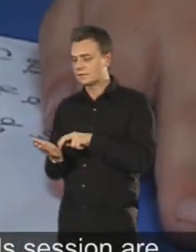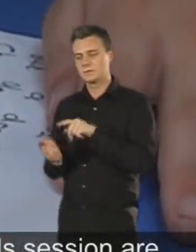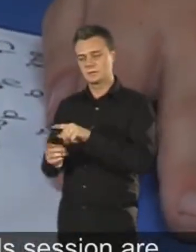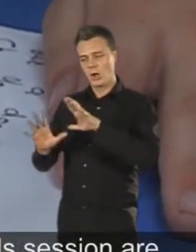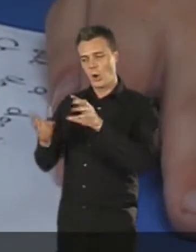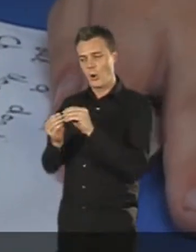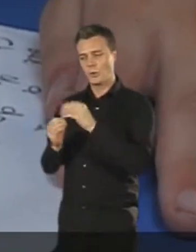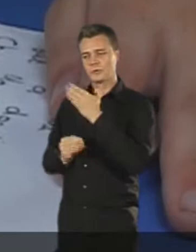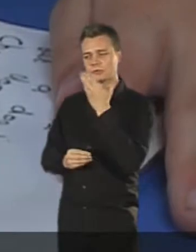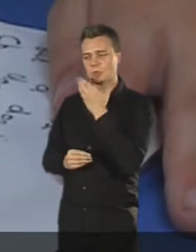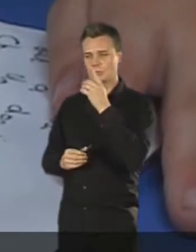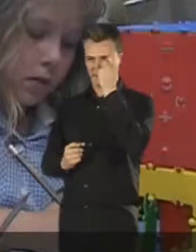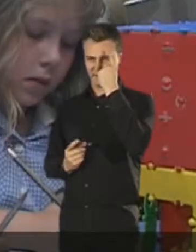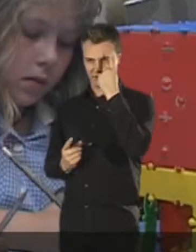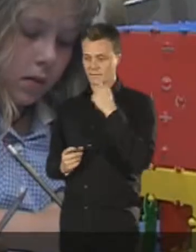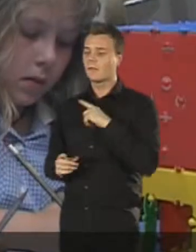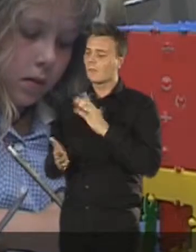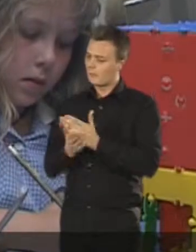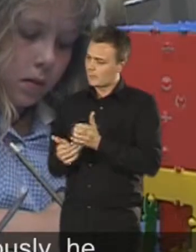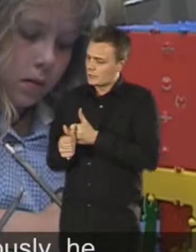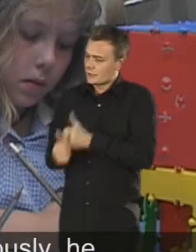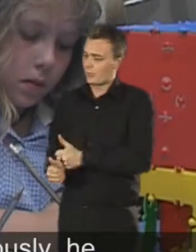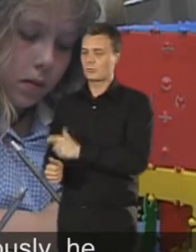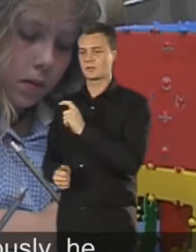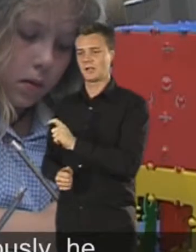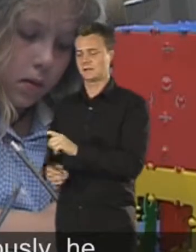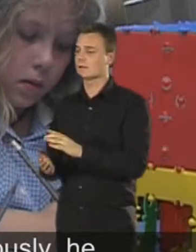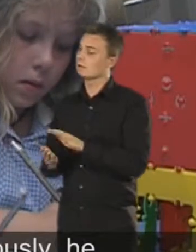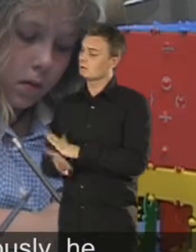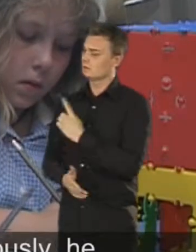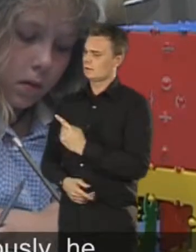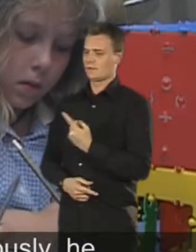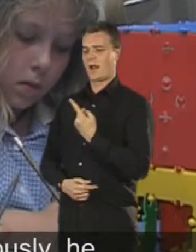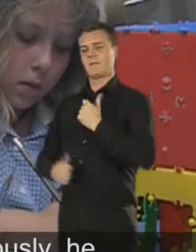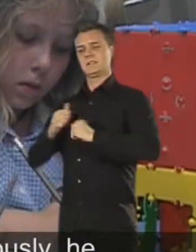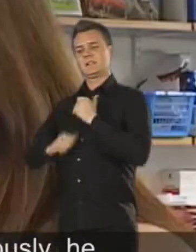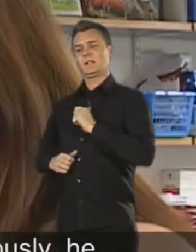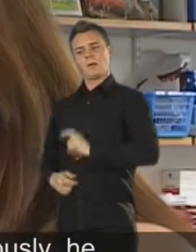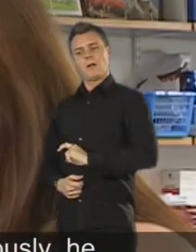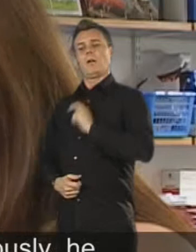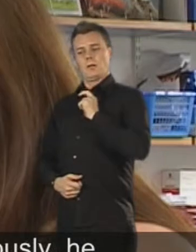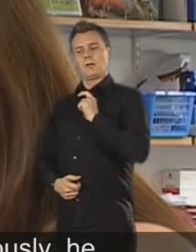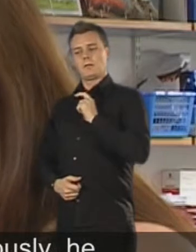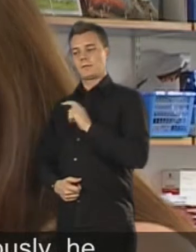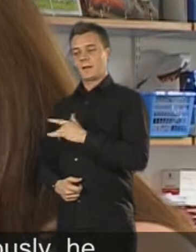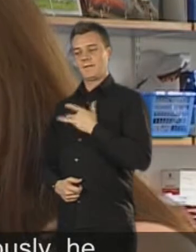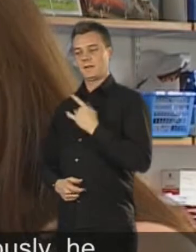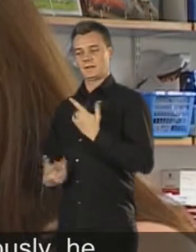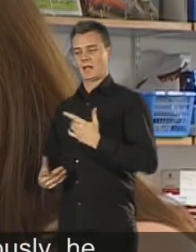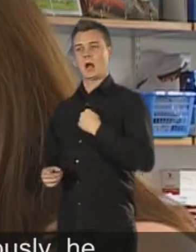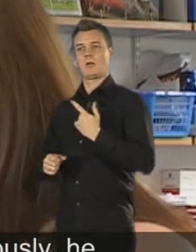which particularly support Curtis. His self-esteem has risen tremendously. He doesn't feel that things stop